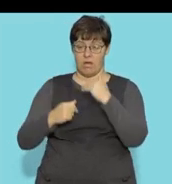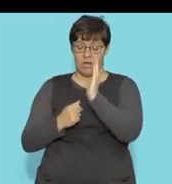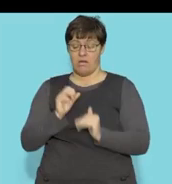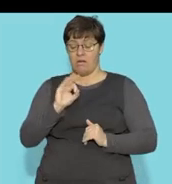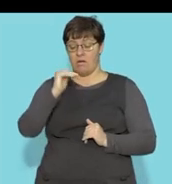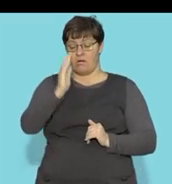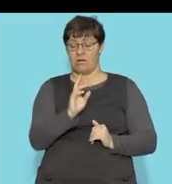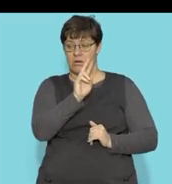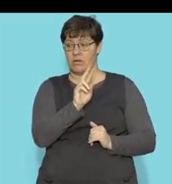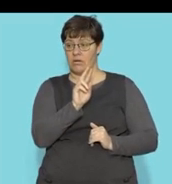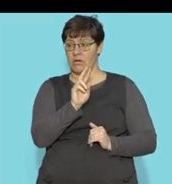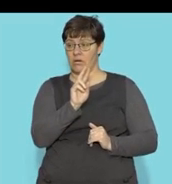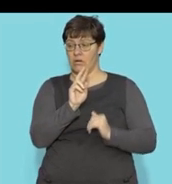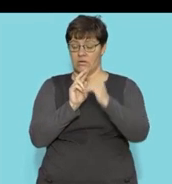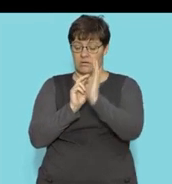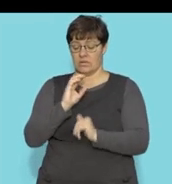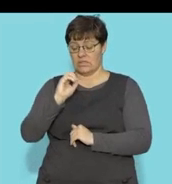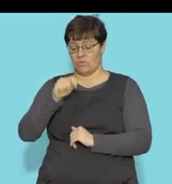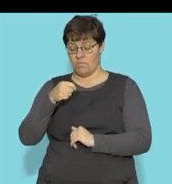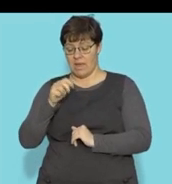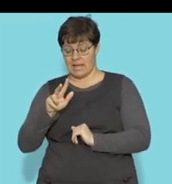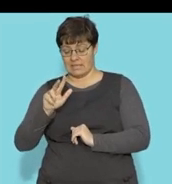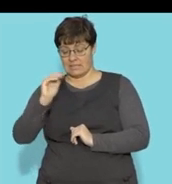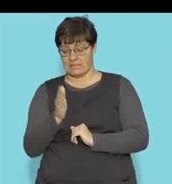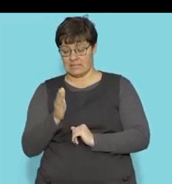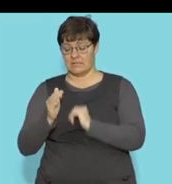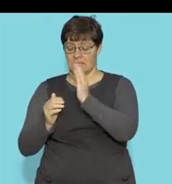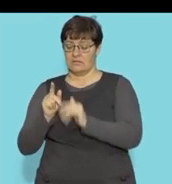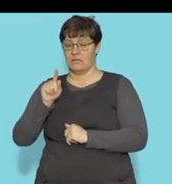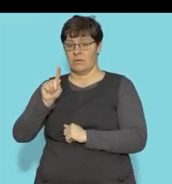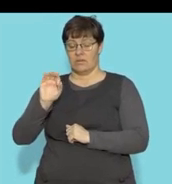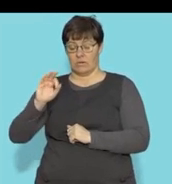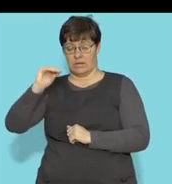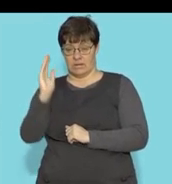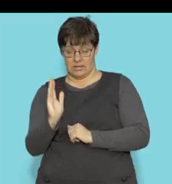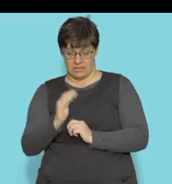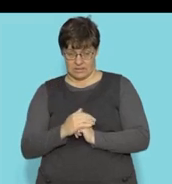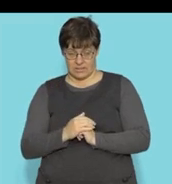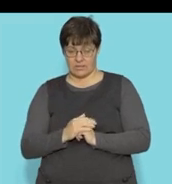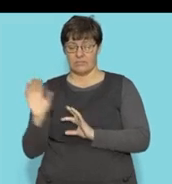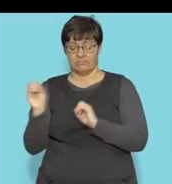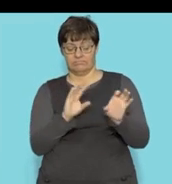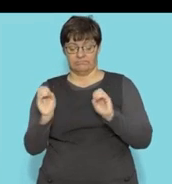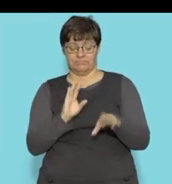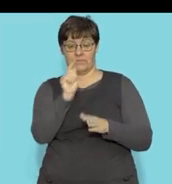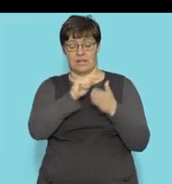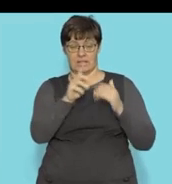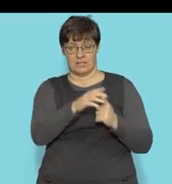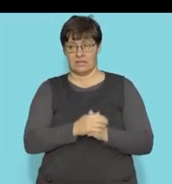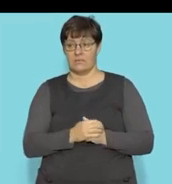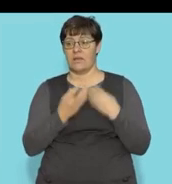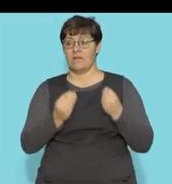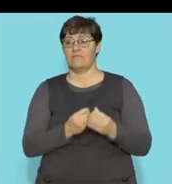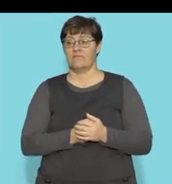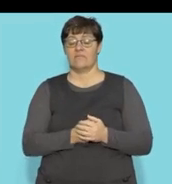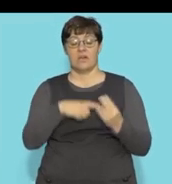and I know that my height is 13 centimeters. So we are going to fill this into my calculator.